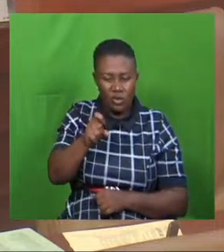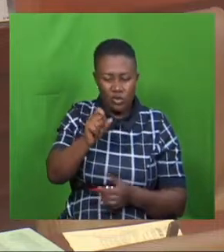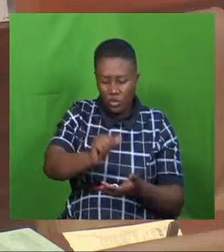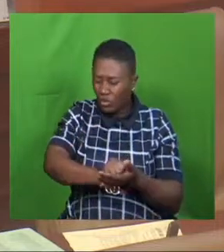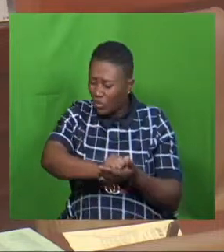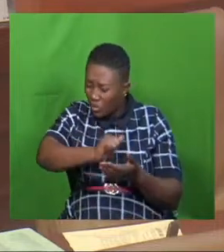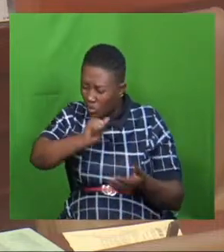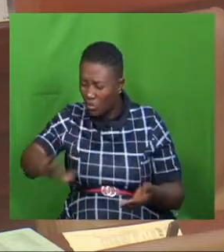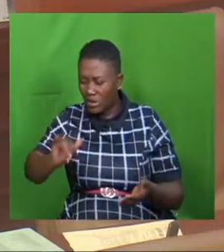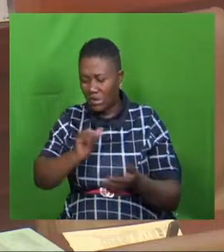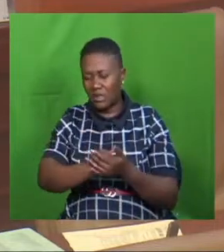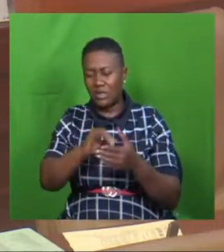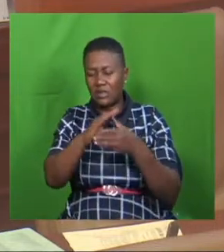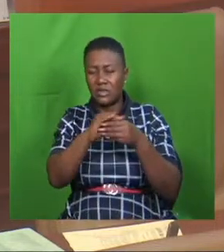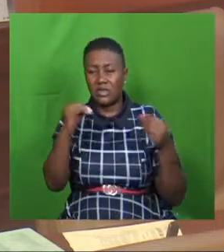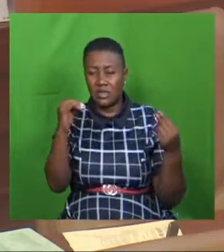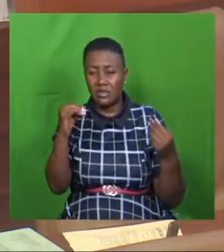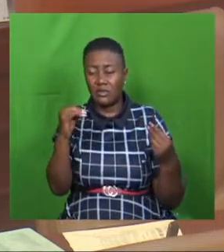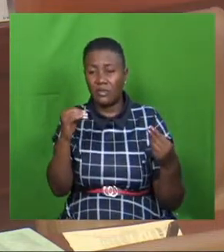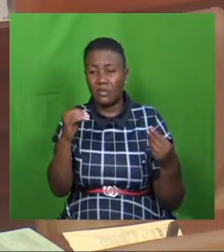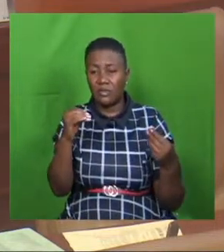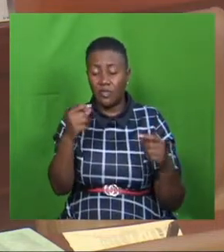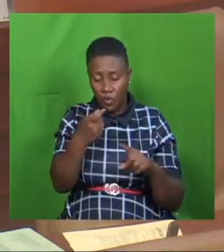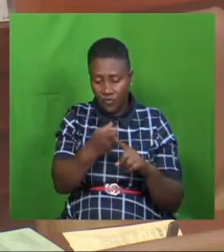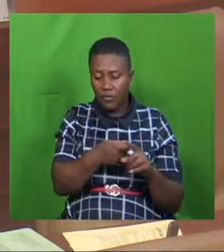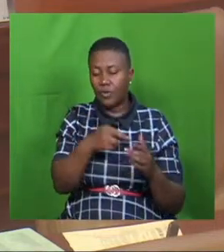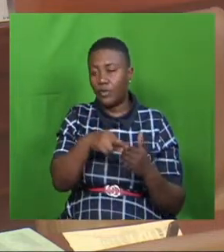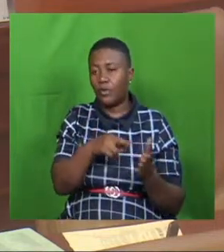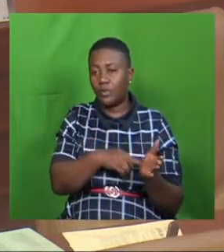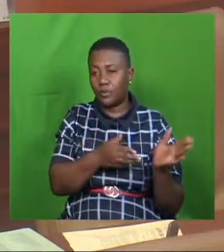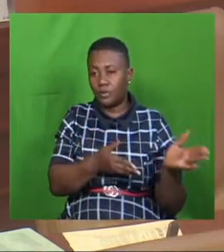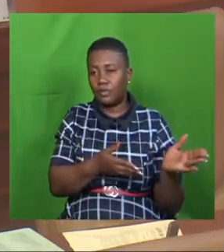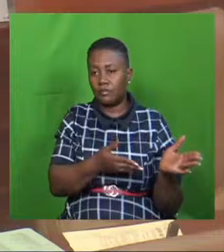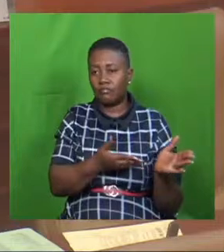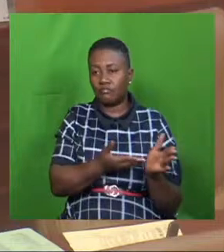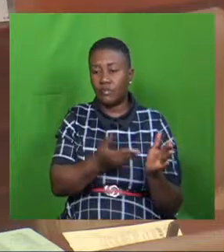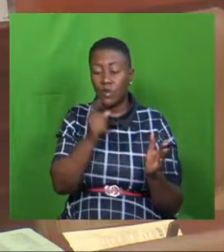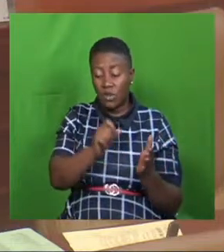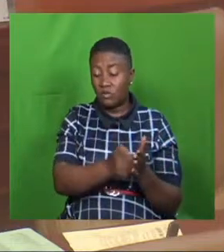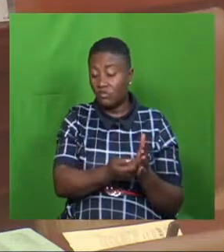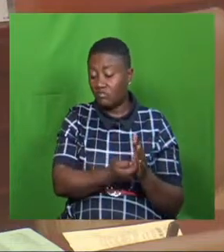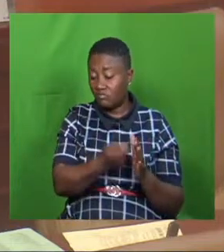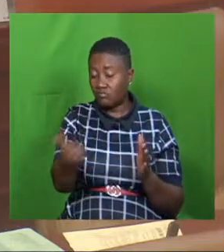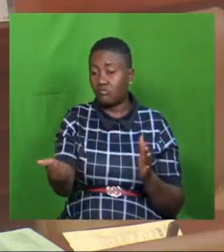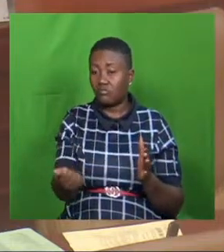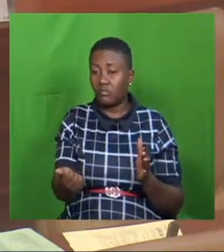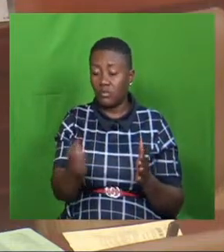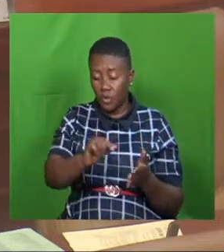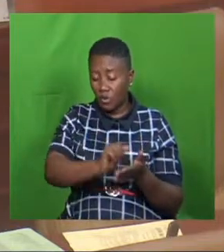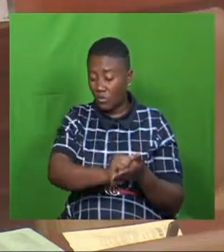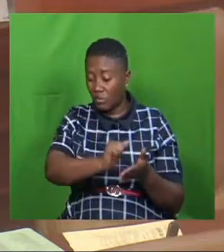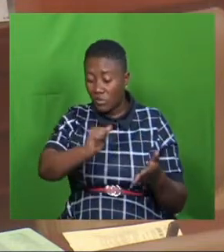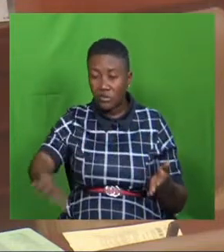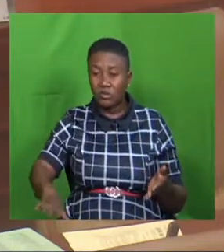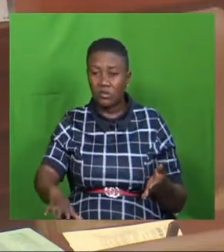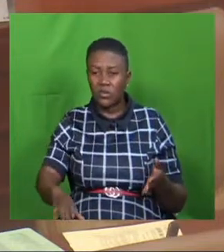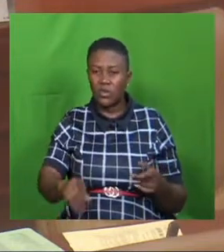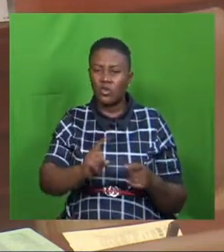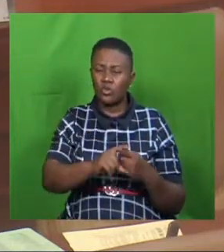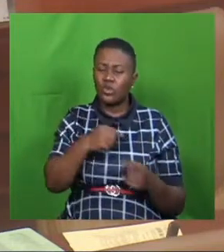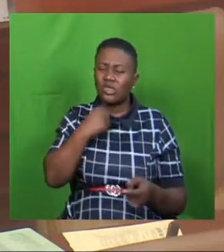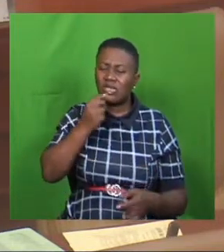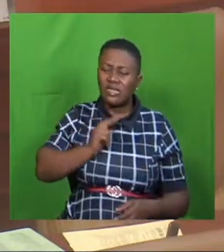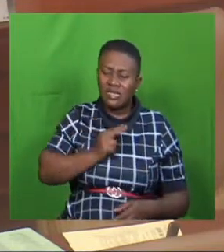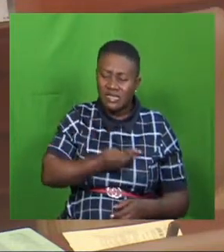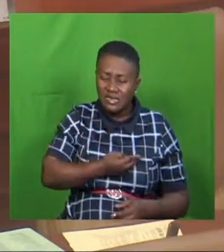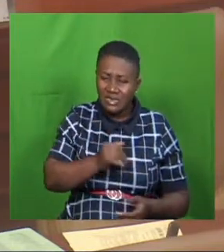sentence from the report. Humbly expunge that. to give us comfort that we are not approving